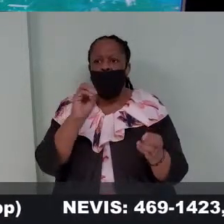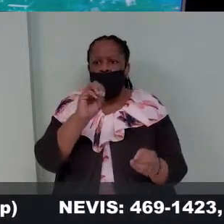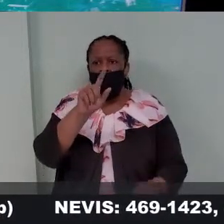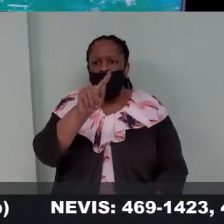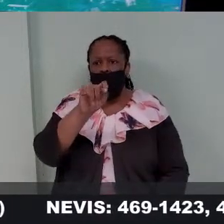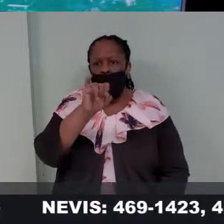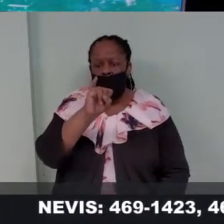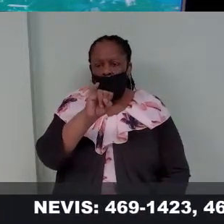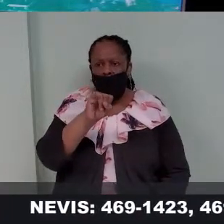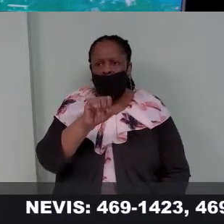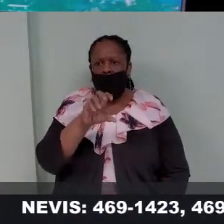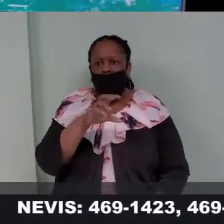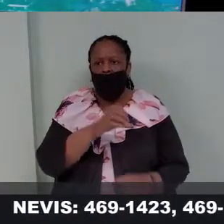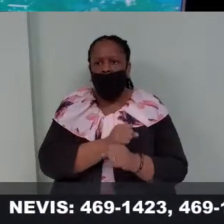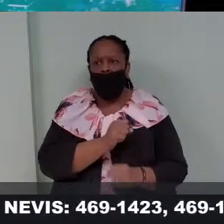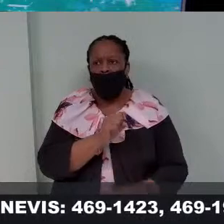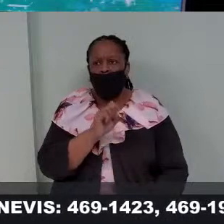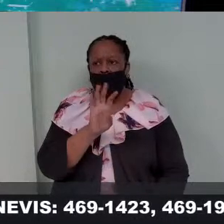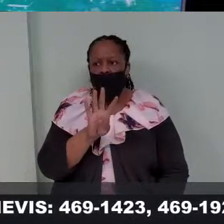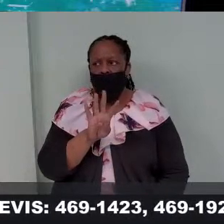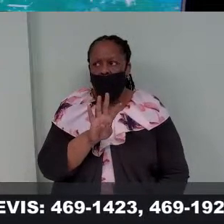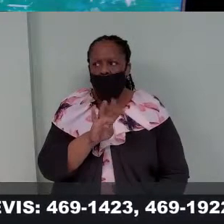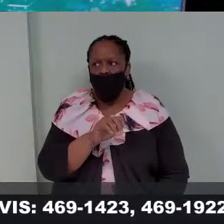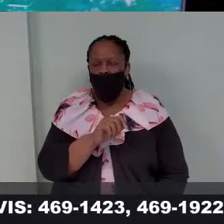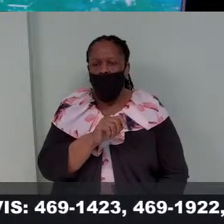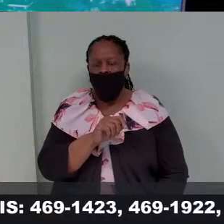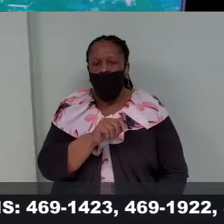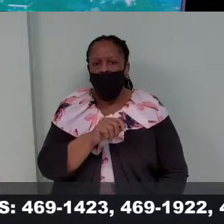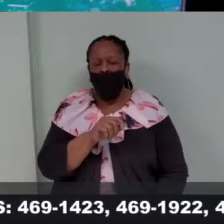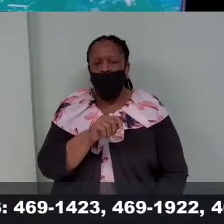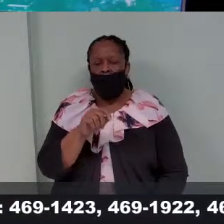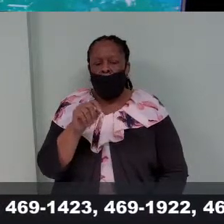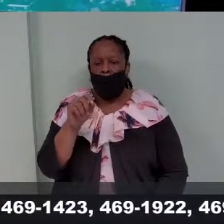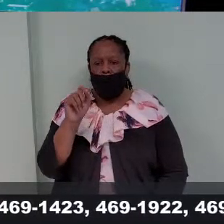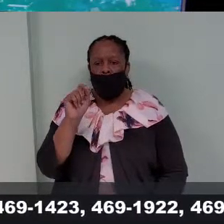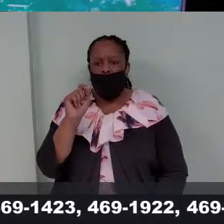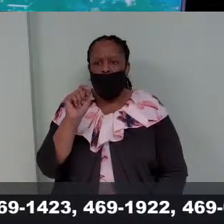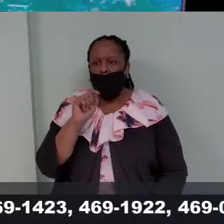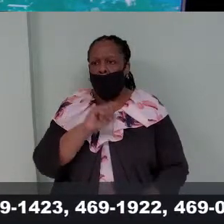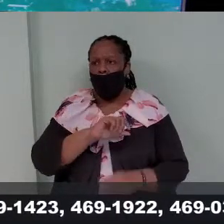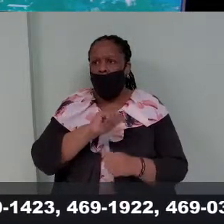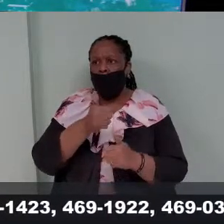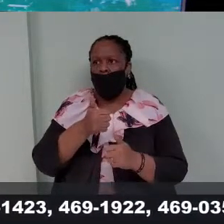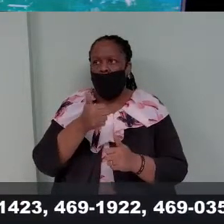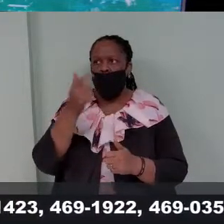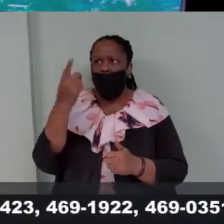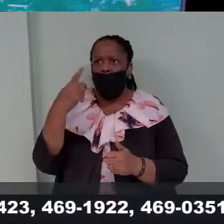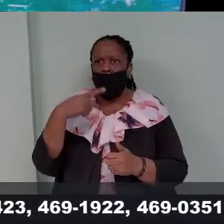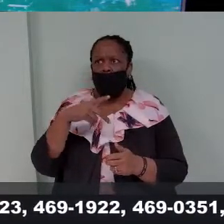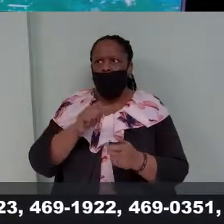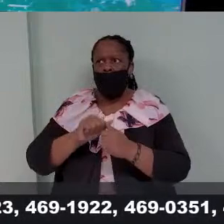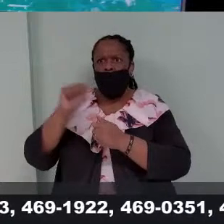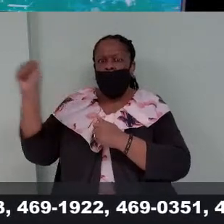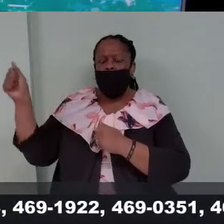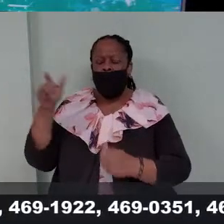Park Hyatt, 10 international visitors. Potworks on Nevis, which